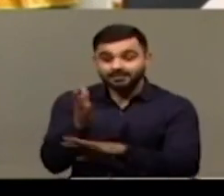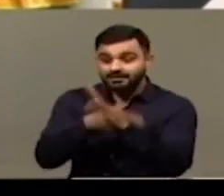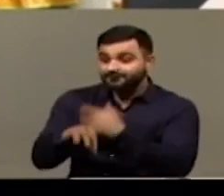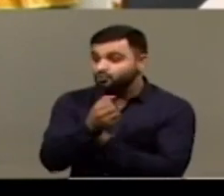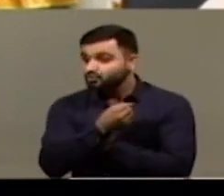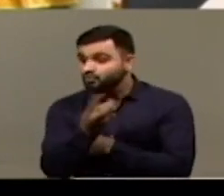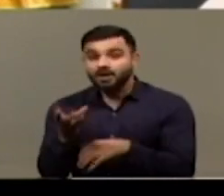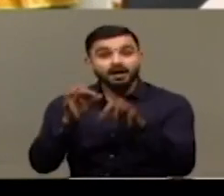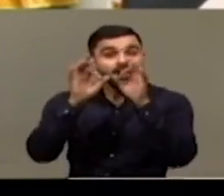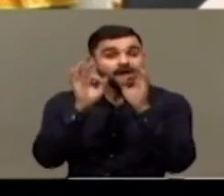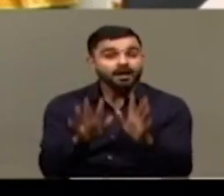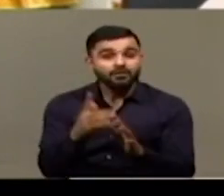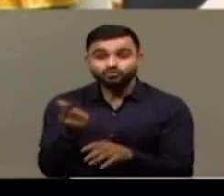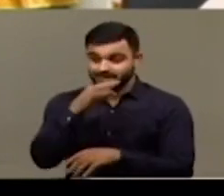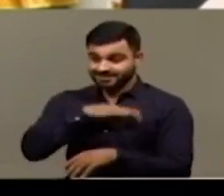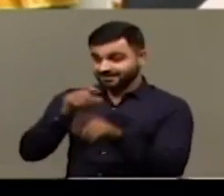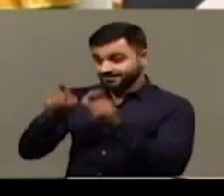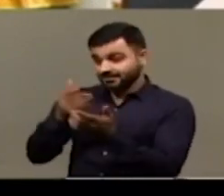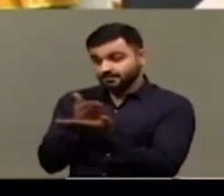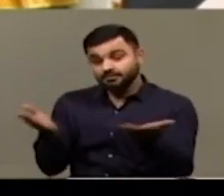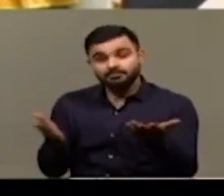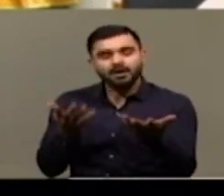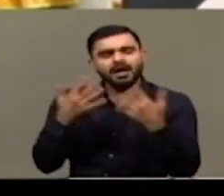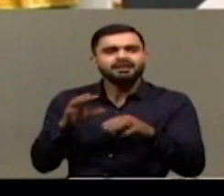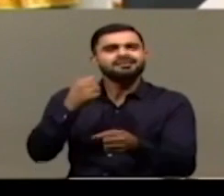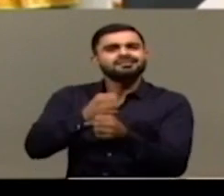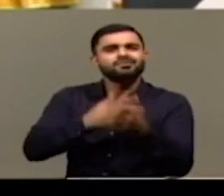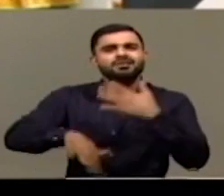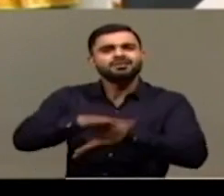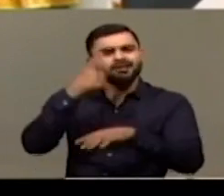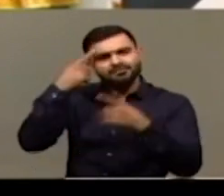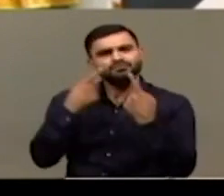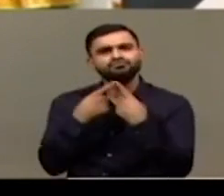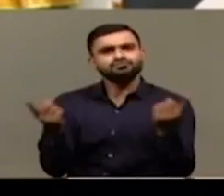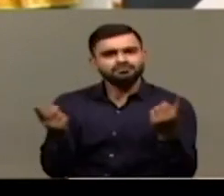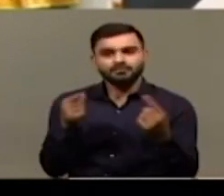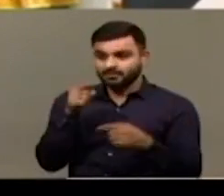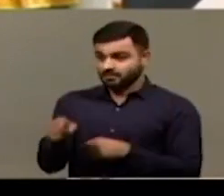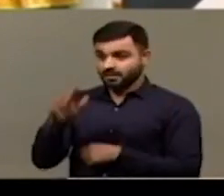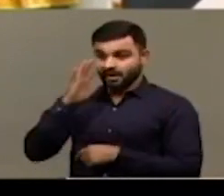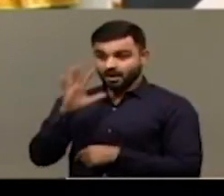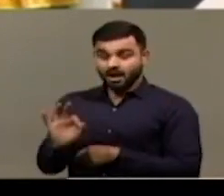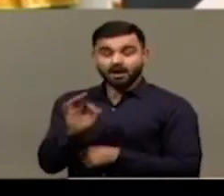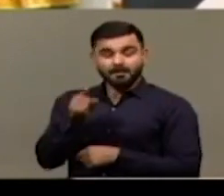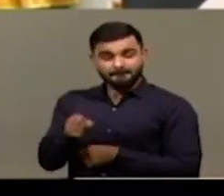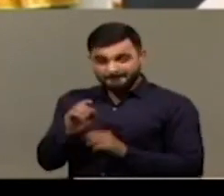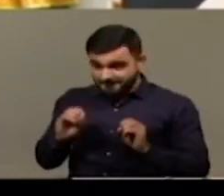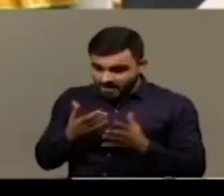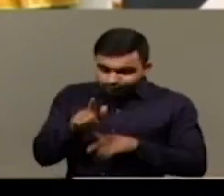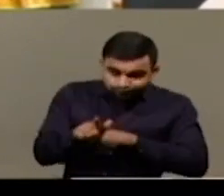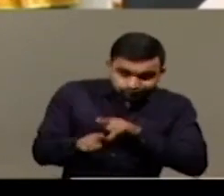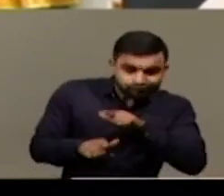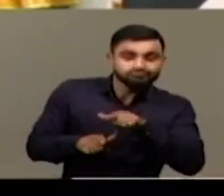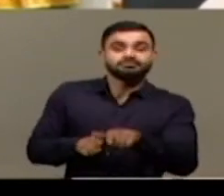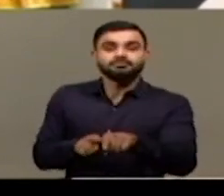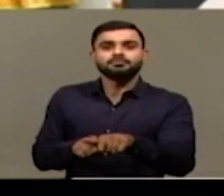scheme for that matter. So I think this is one of the primary stages and the most important stages of having survey and having the